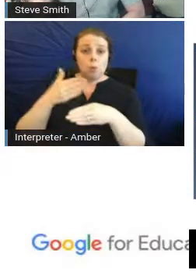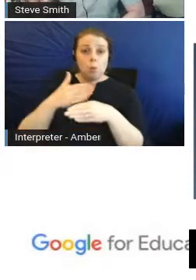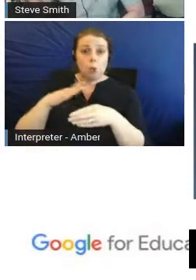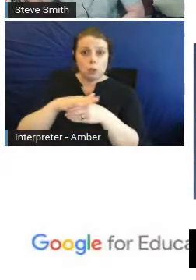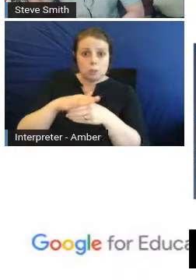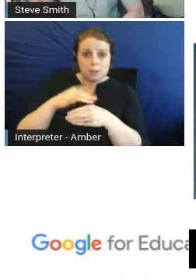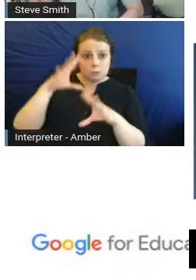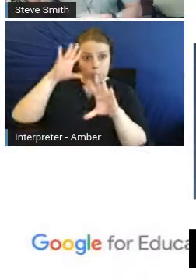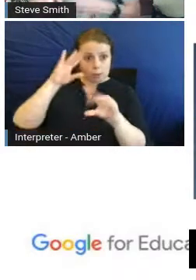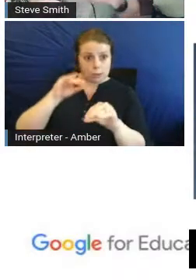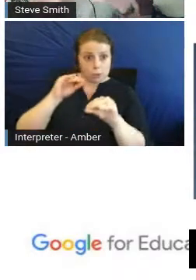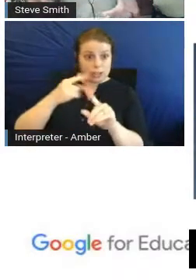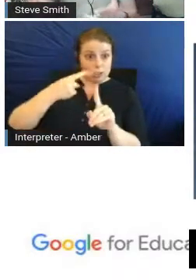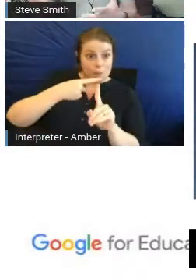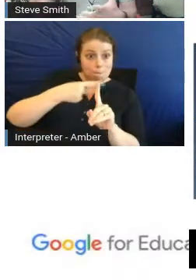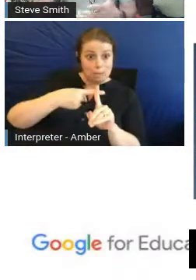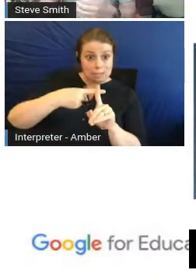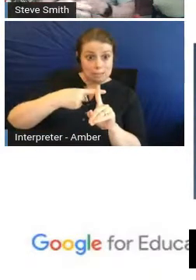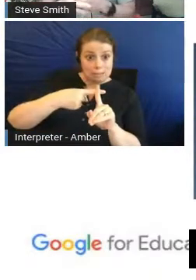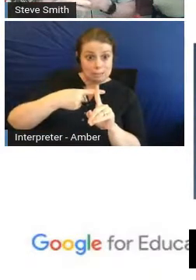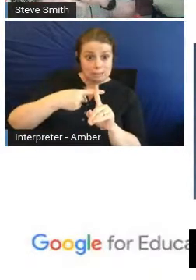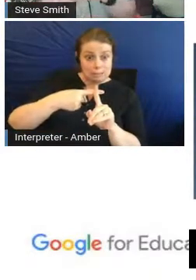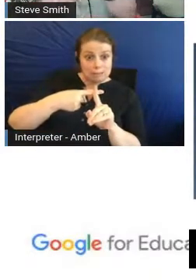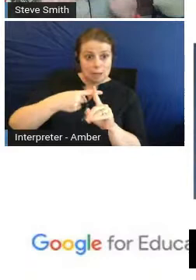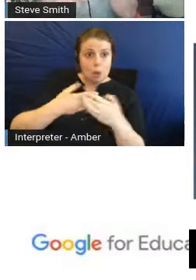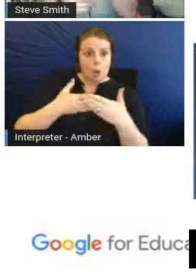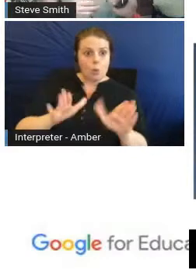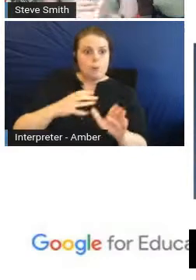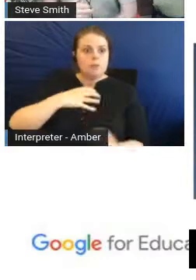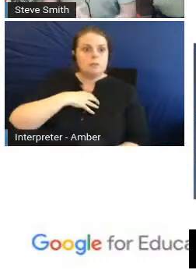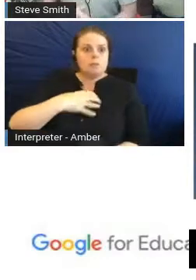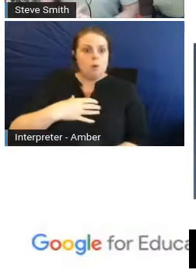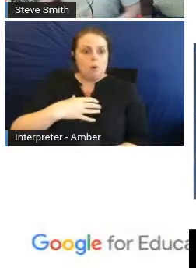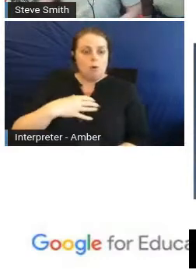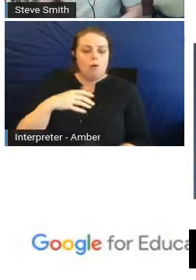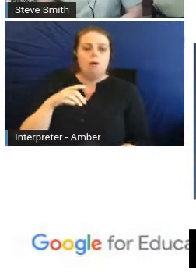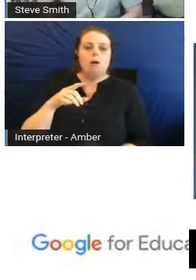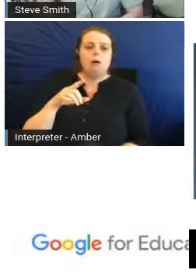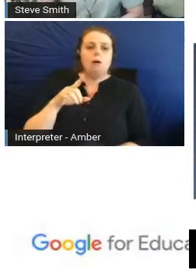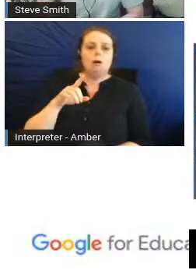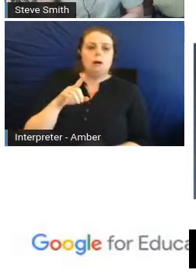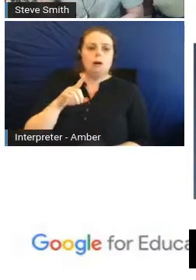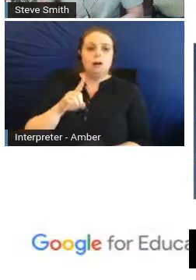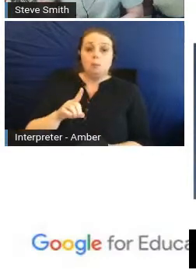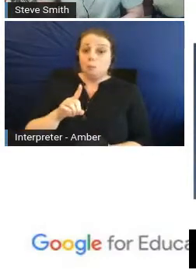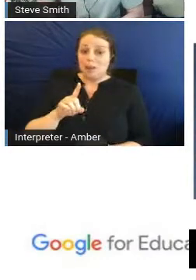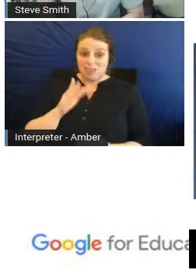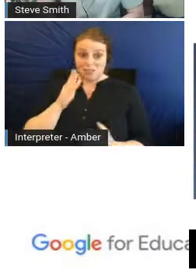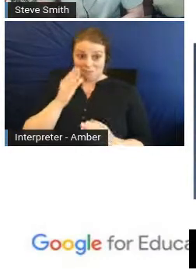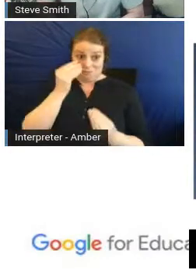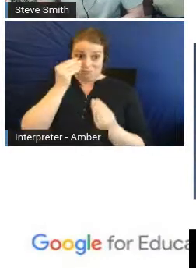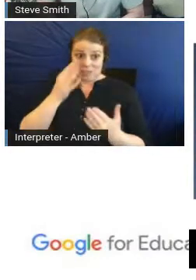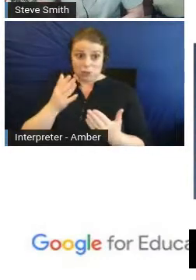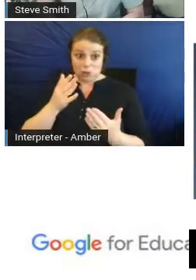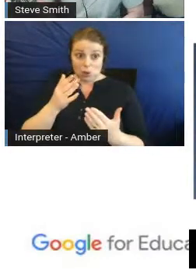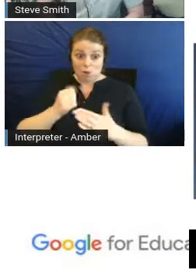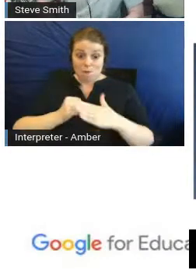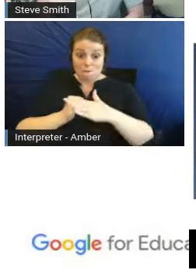Plus, it unlocks a lot more, but there is also a whole lot of this built into fundamentals as well.